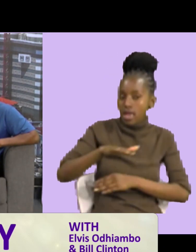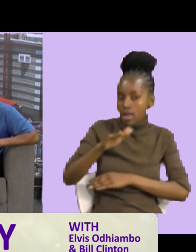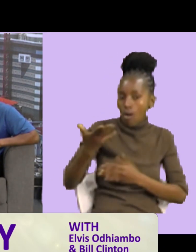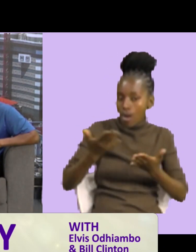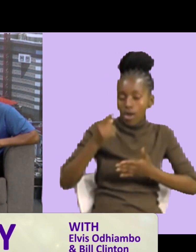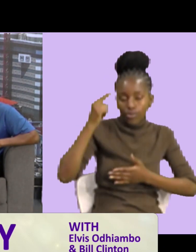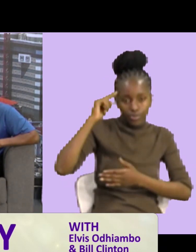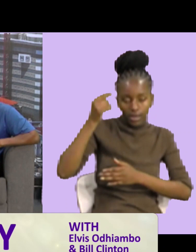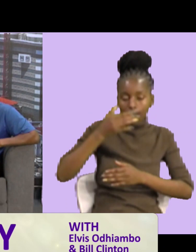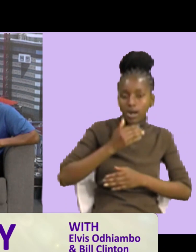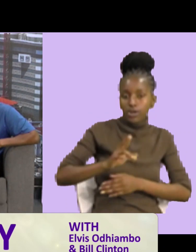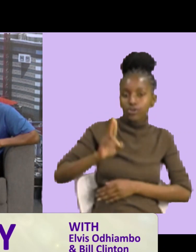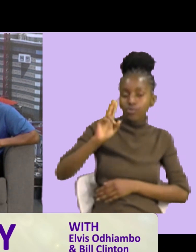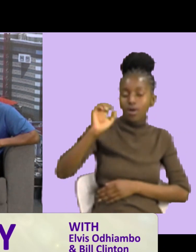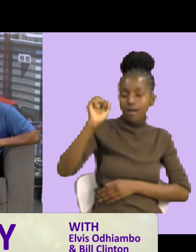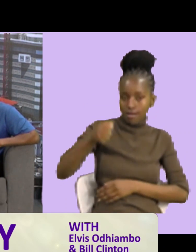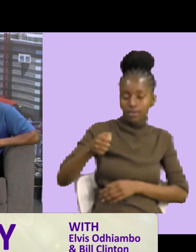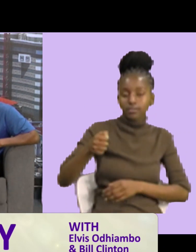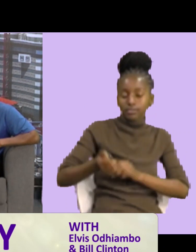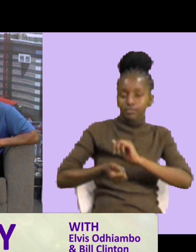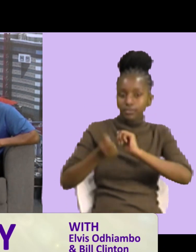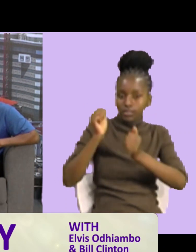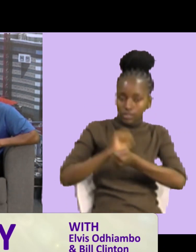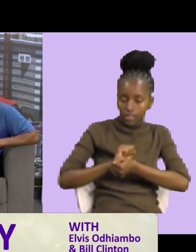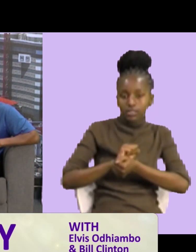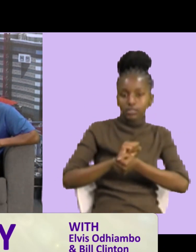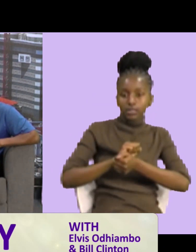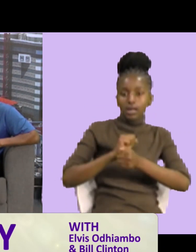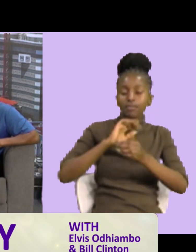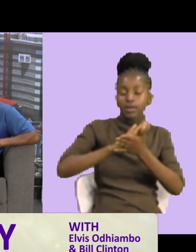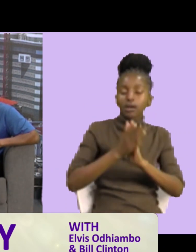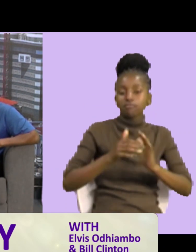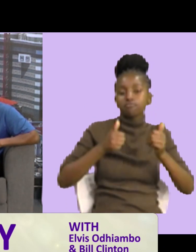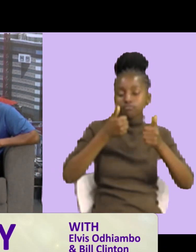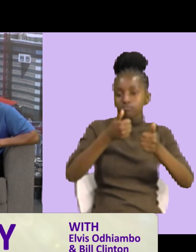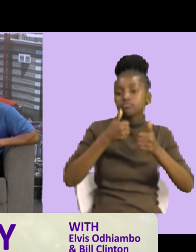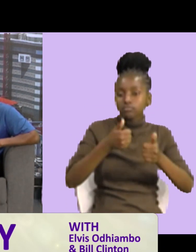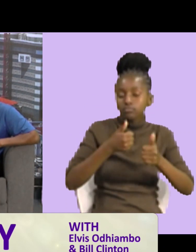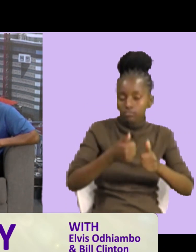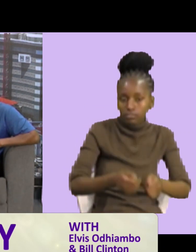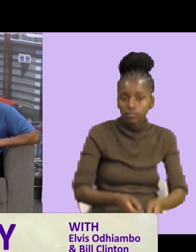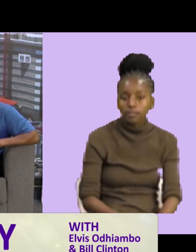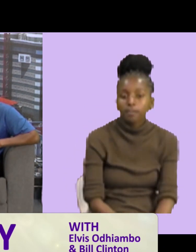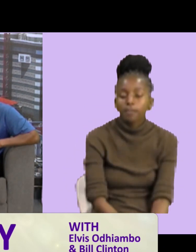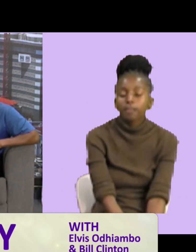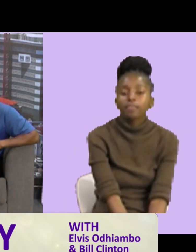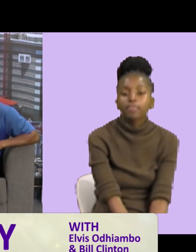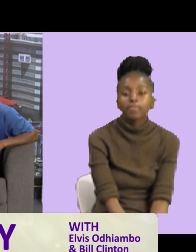to take the right, they cross the T's, dot the I's? What are the areas they should really focus on improving?